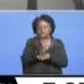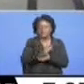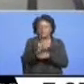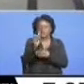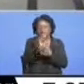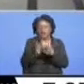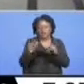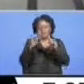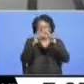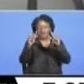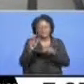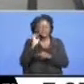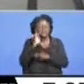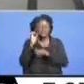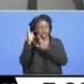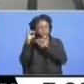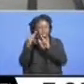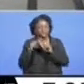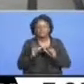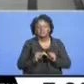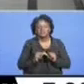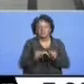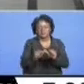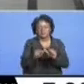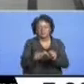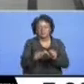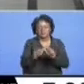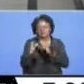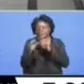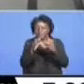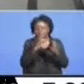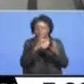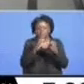just hopes to keep the conversation going. Antoinette Smith, ZNS Network News.